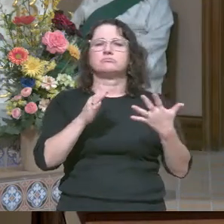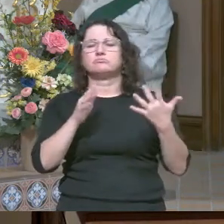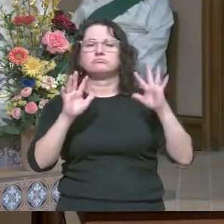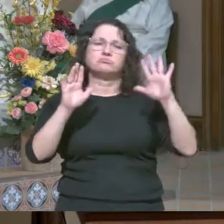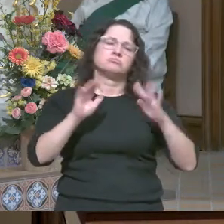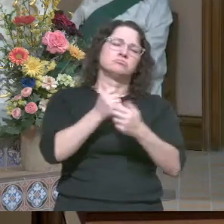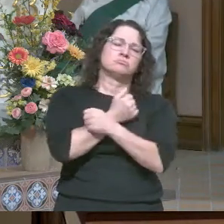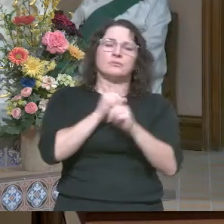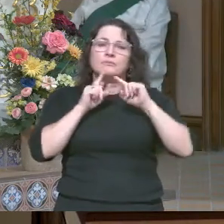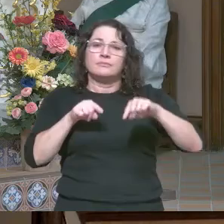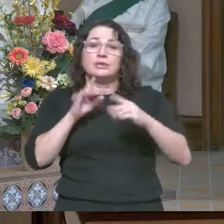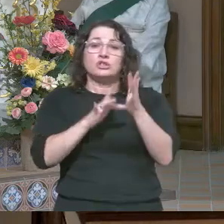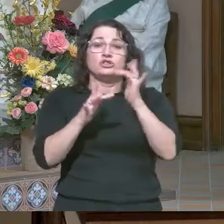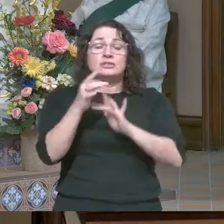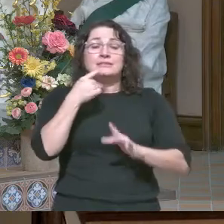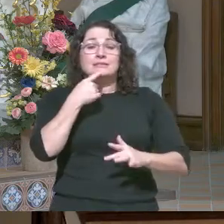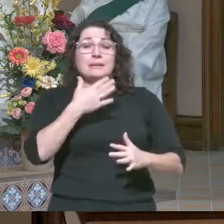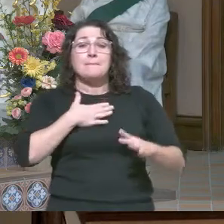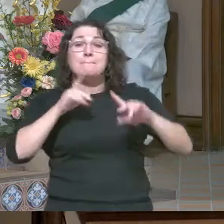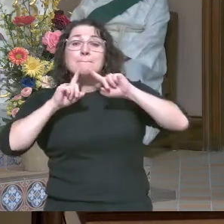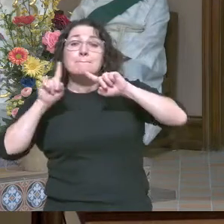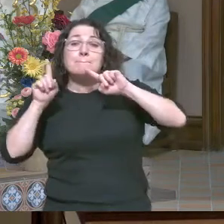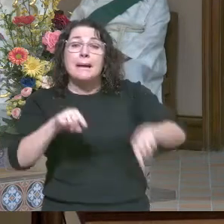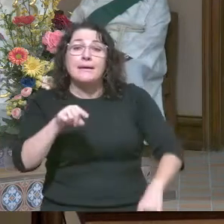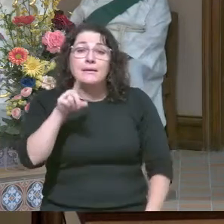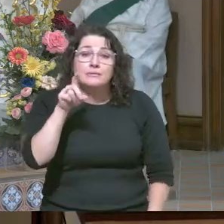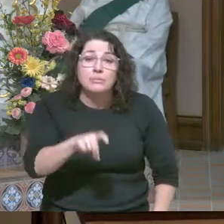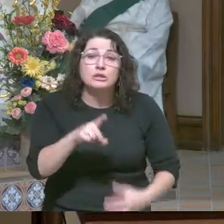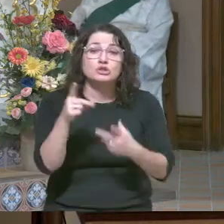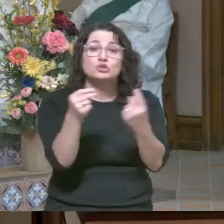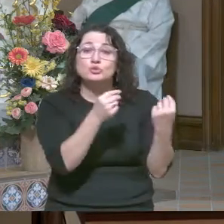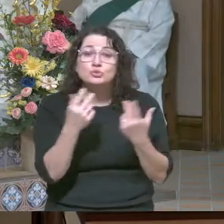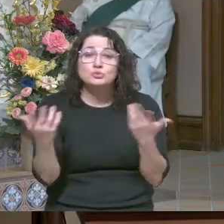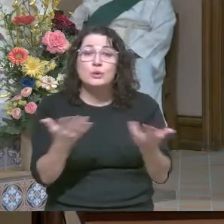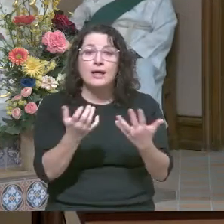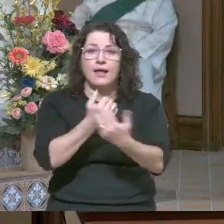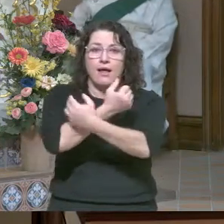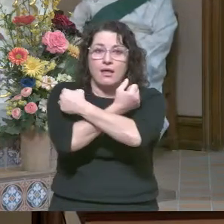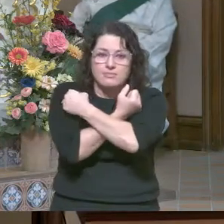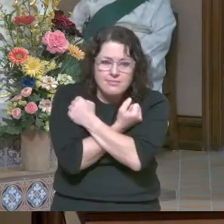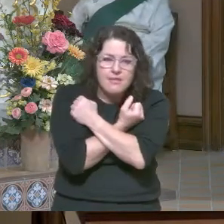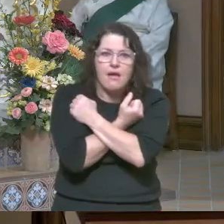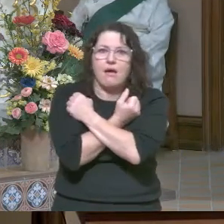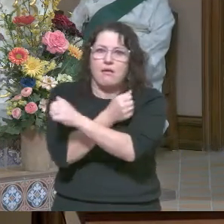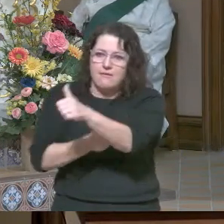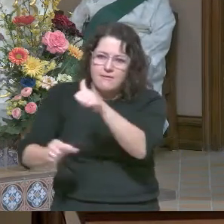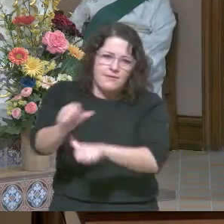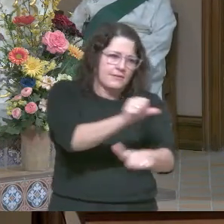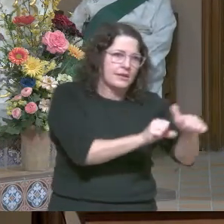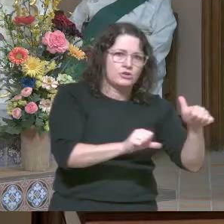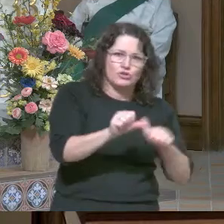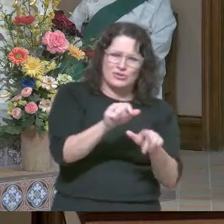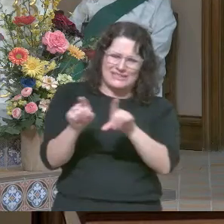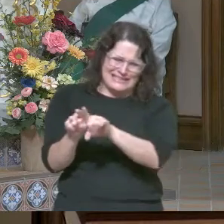Jesus says, "This is my command, to love one another as I have loved you."